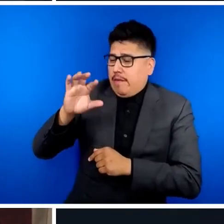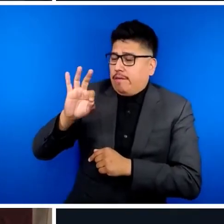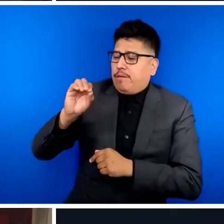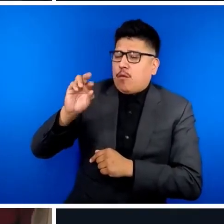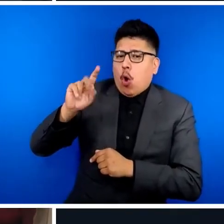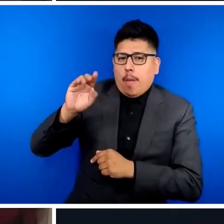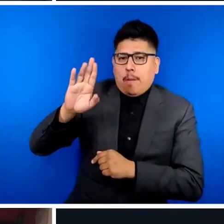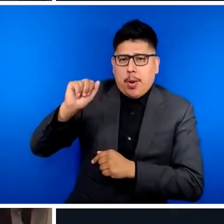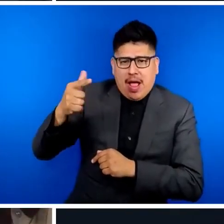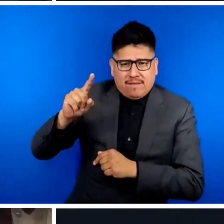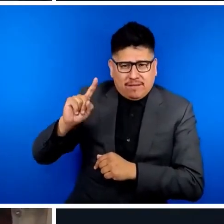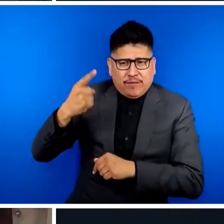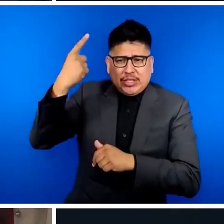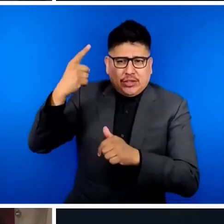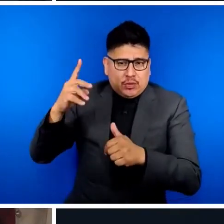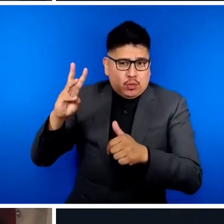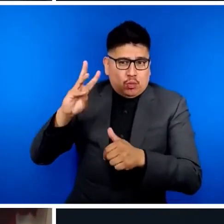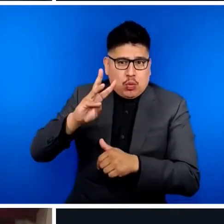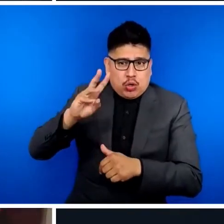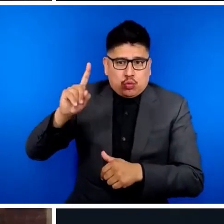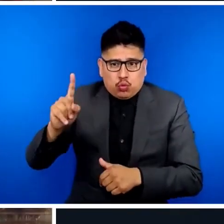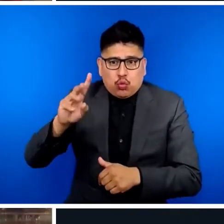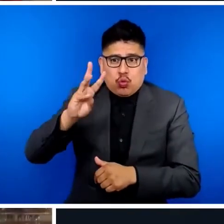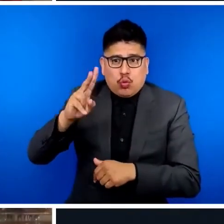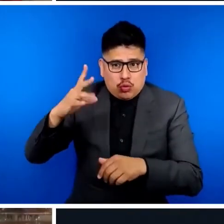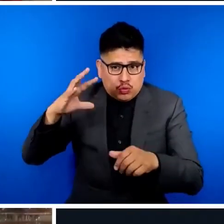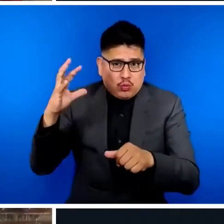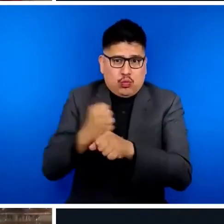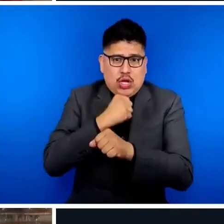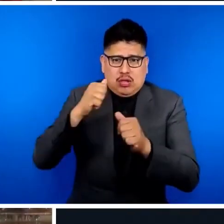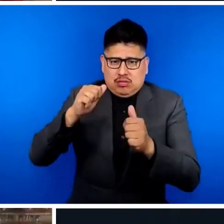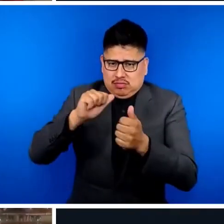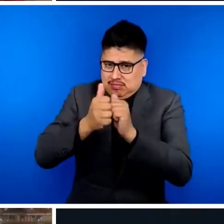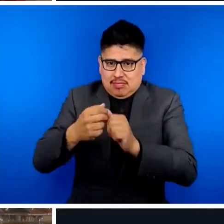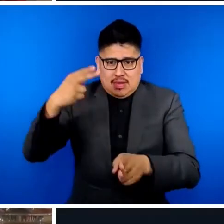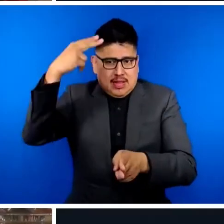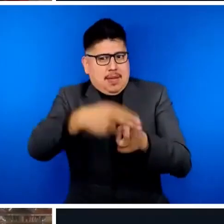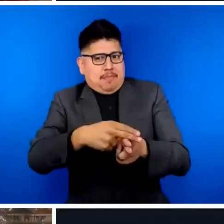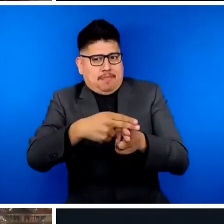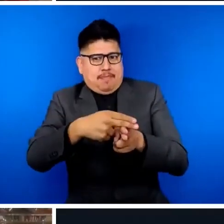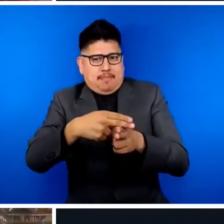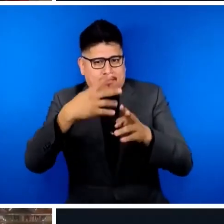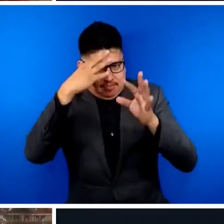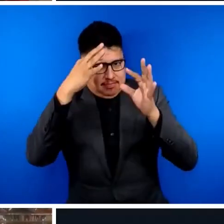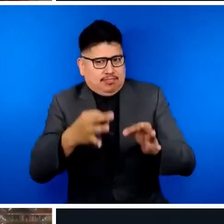Second World War with it, and then they decided to change the name. So we changed it back.